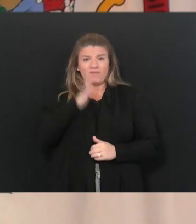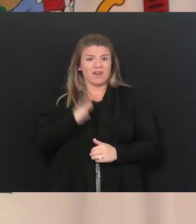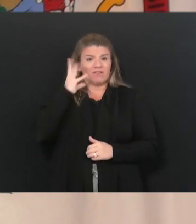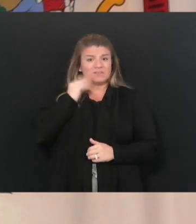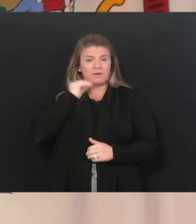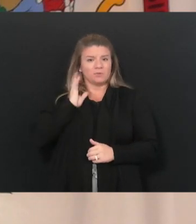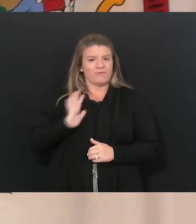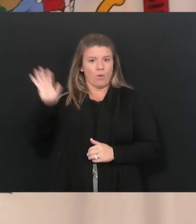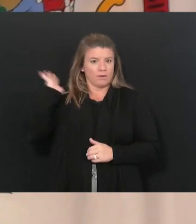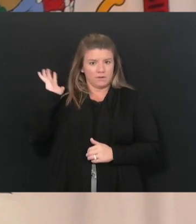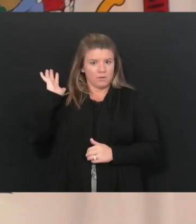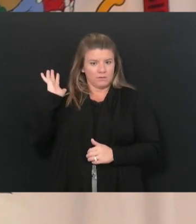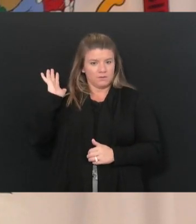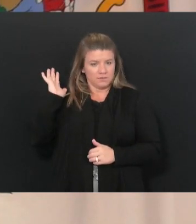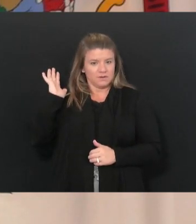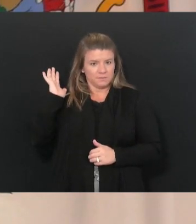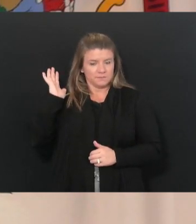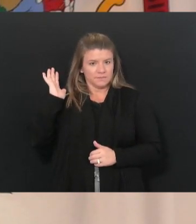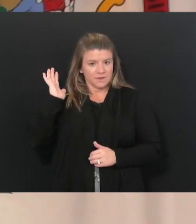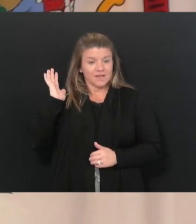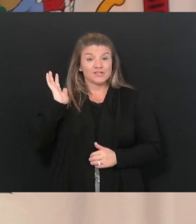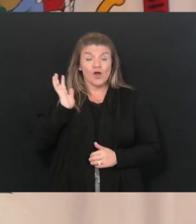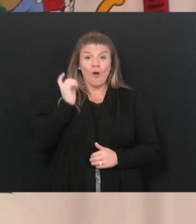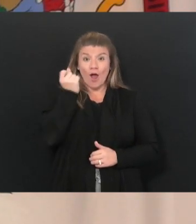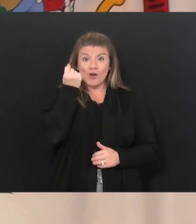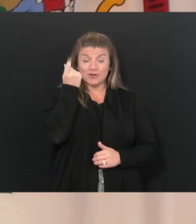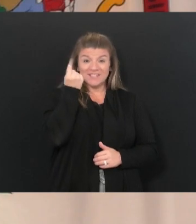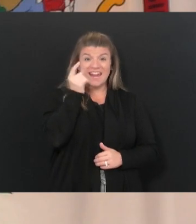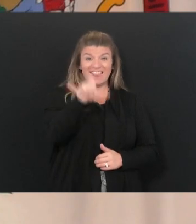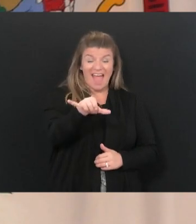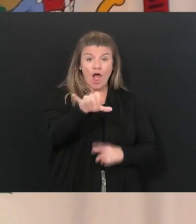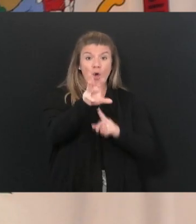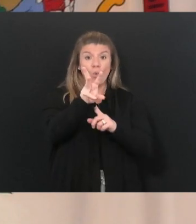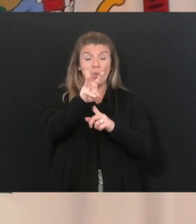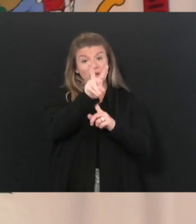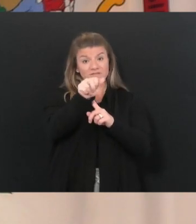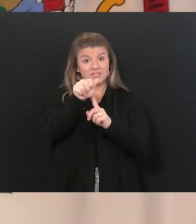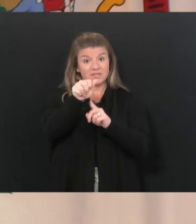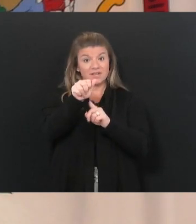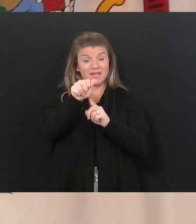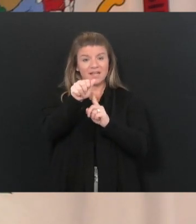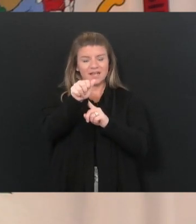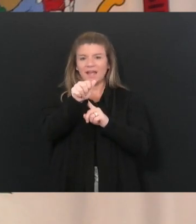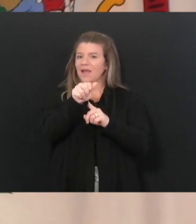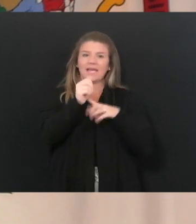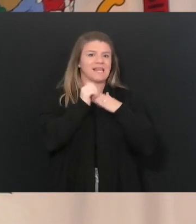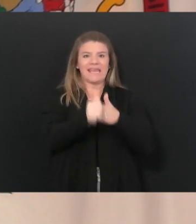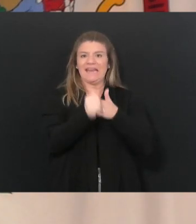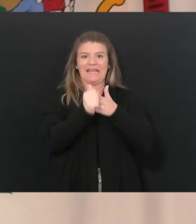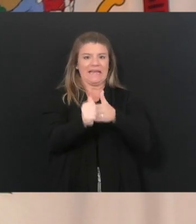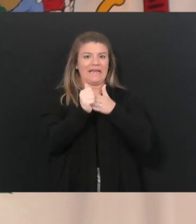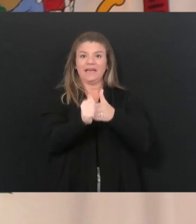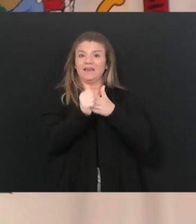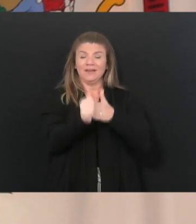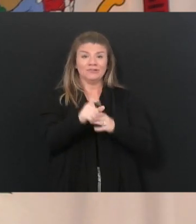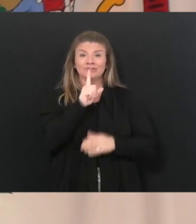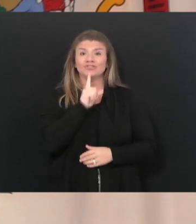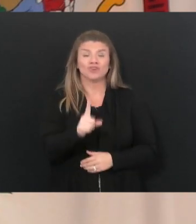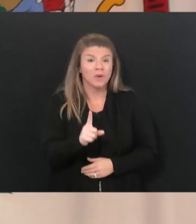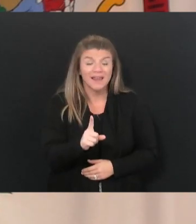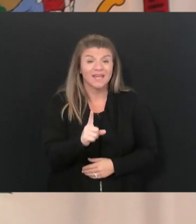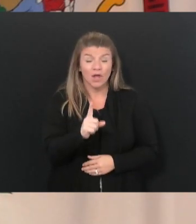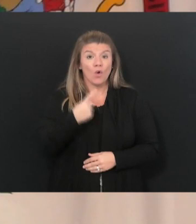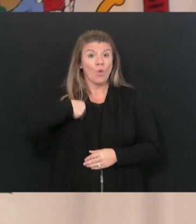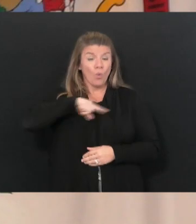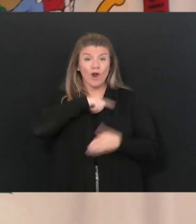ever dealt with this before. And with that, West Virginia is leading the way, surely leading